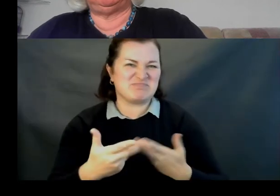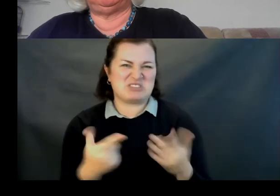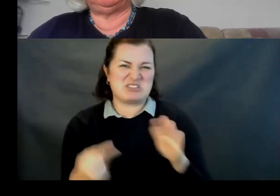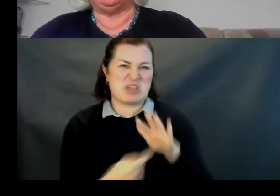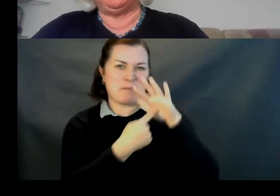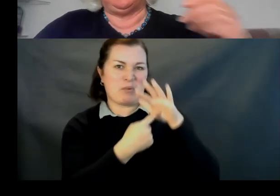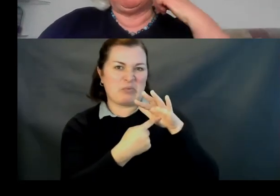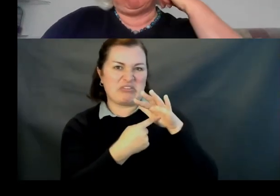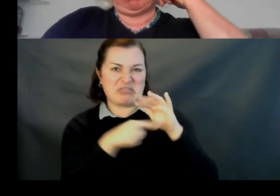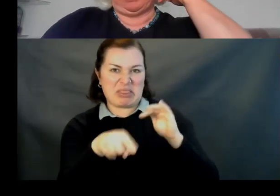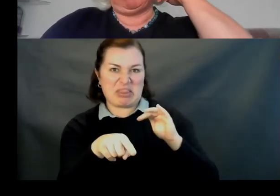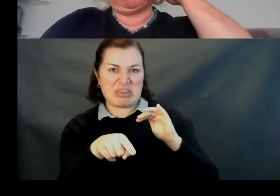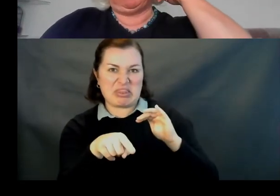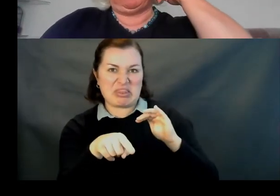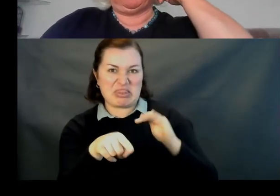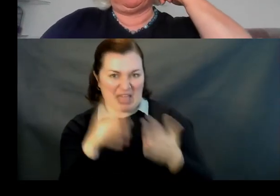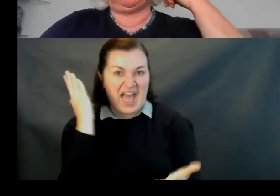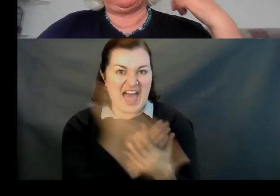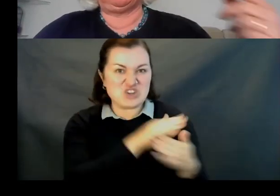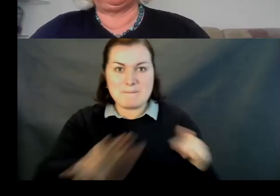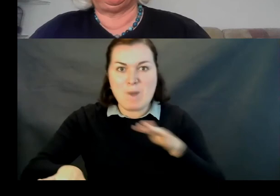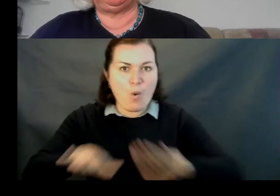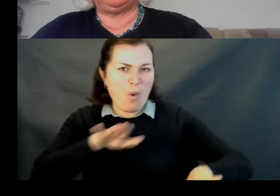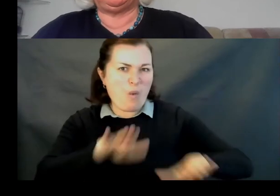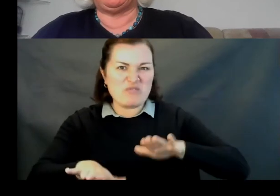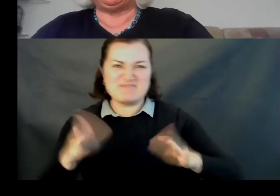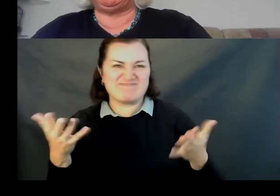like nobody else really knew what I was tapping.